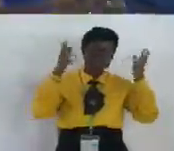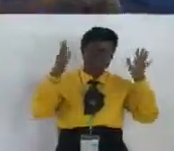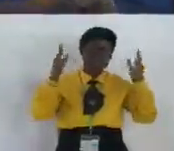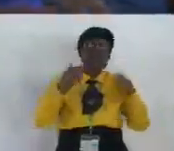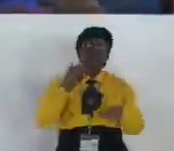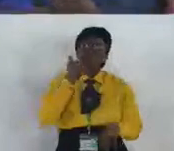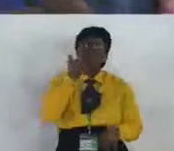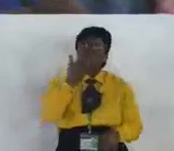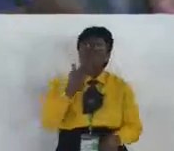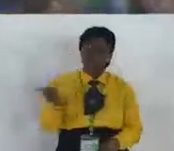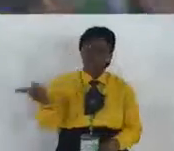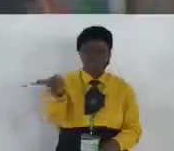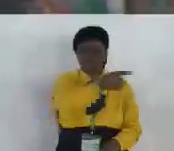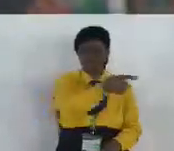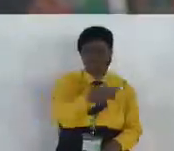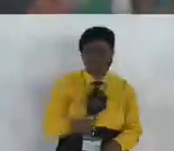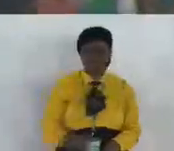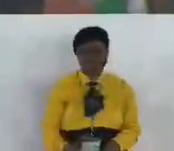thank you.